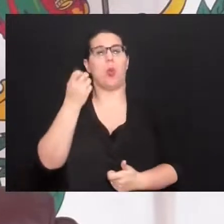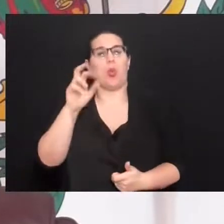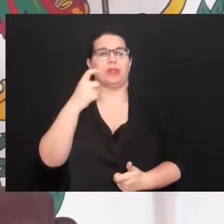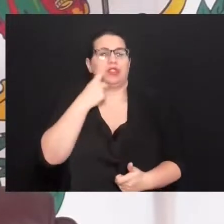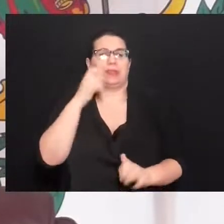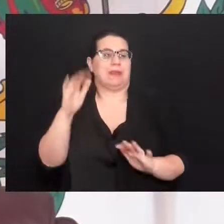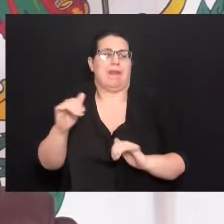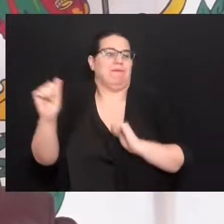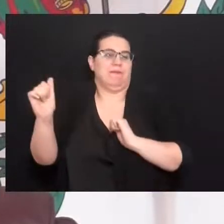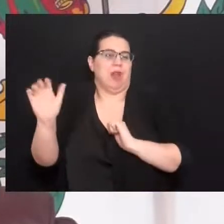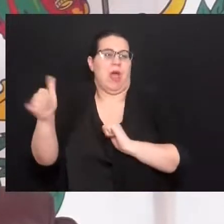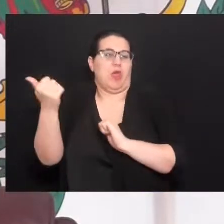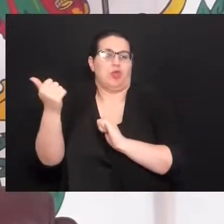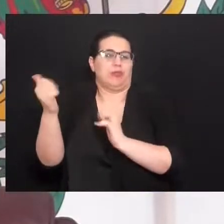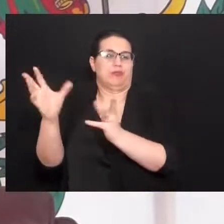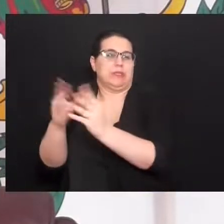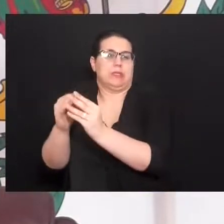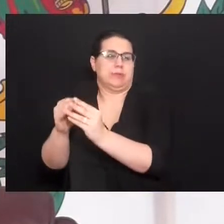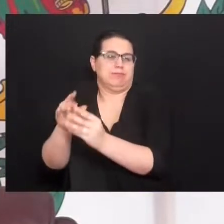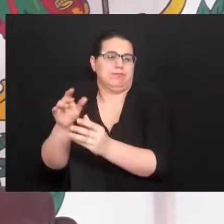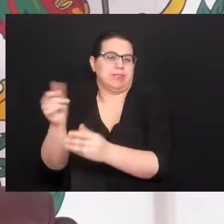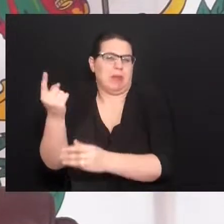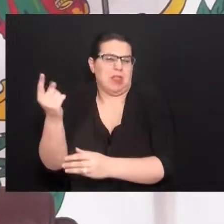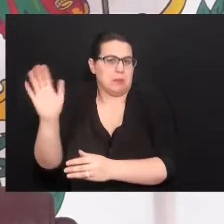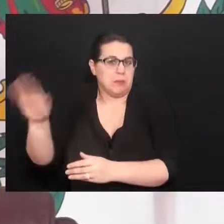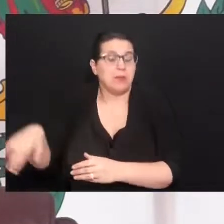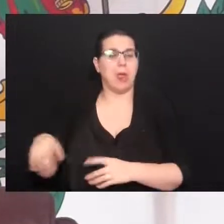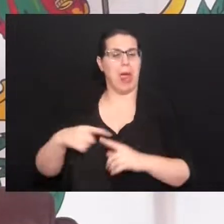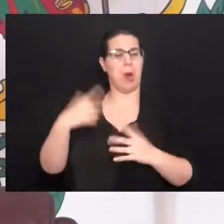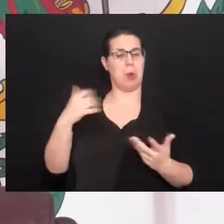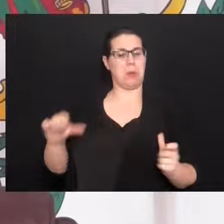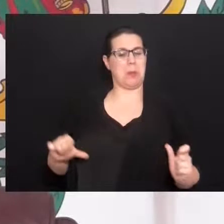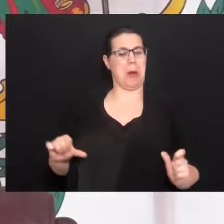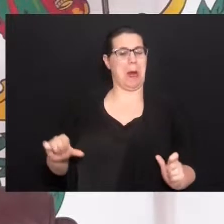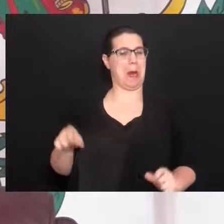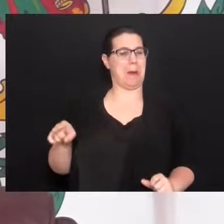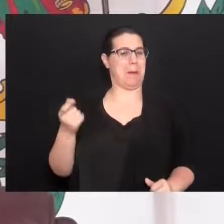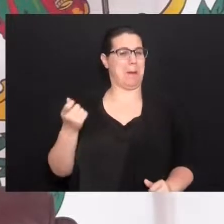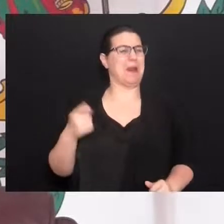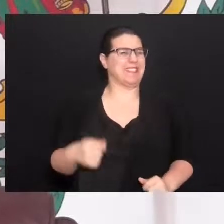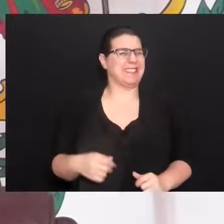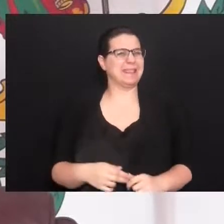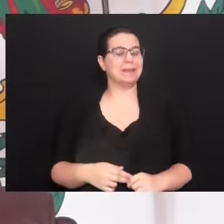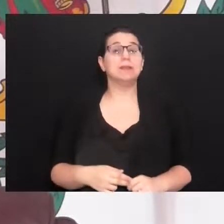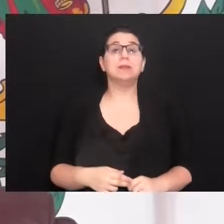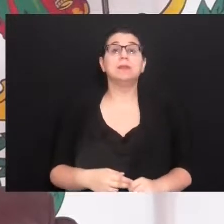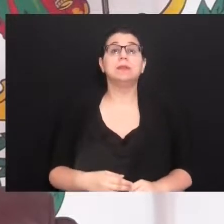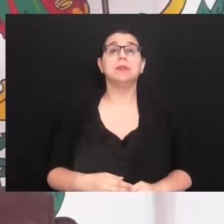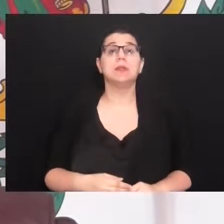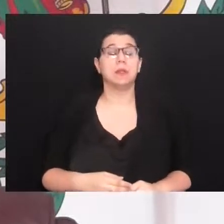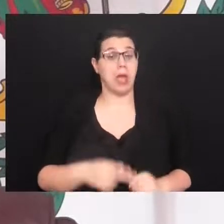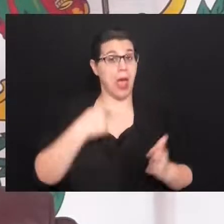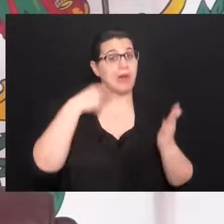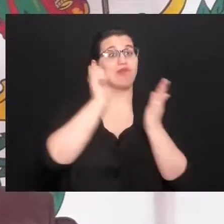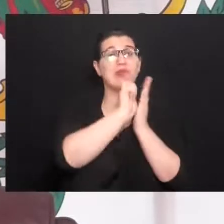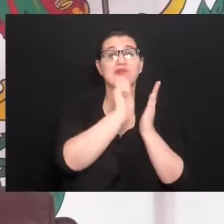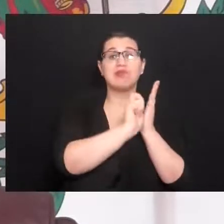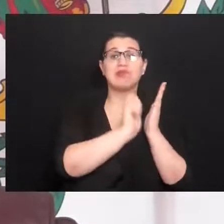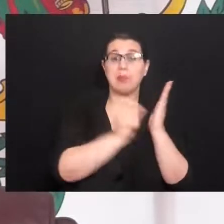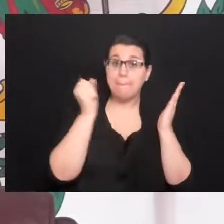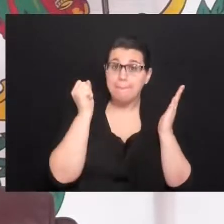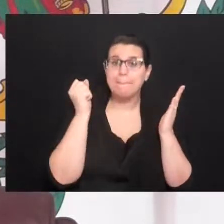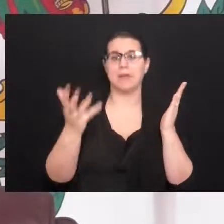commitment and everything, and so I'm going to brag on him a lot while he's gone. But, you know, I wrote down a lot of stuff, you